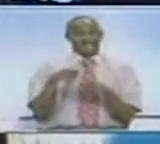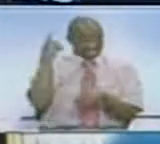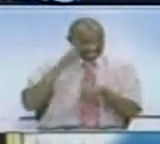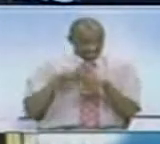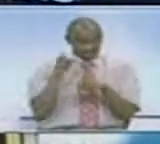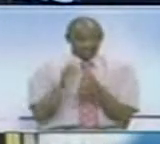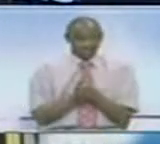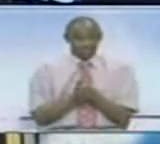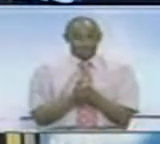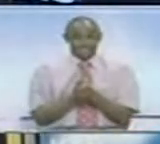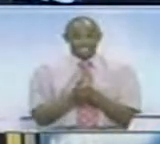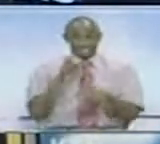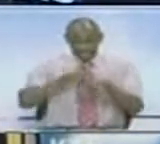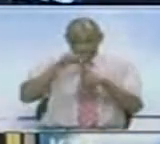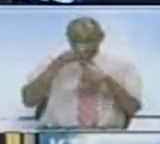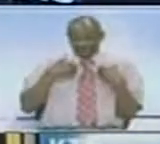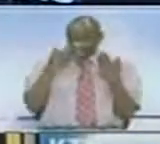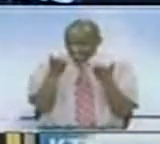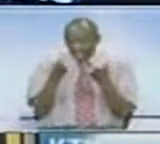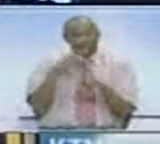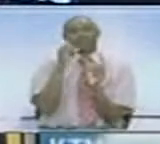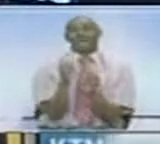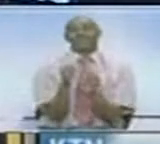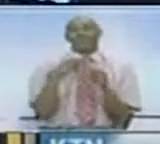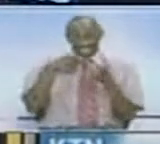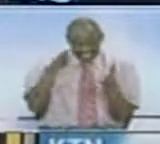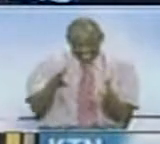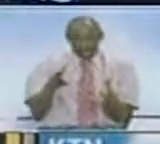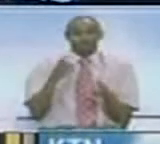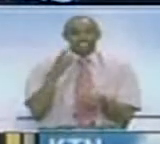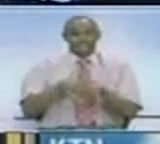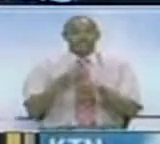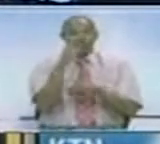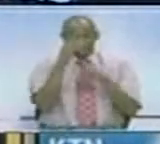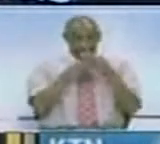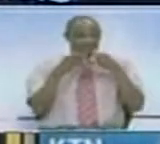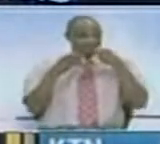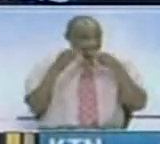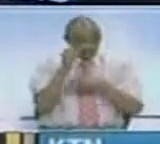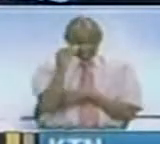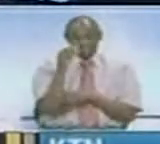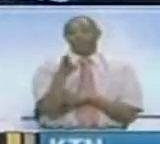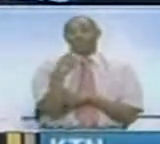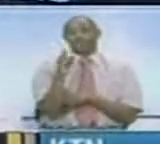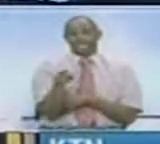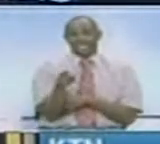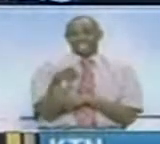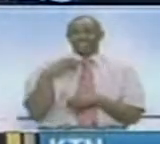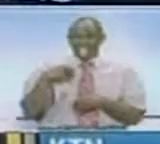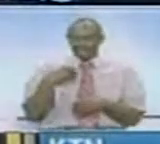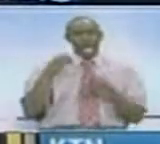actually, they held the World Cup in Brazil was in 1950. As I said, they lost to Uruguay in front of